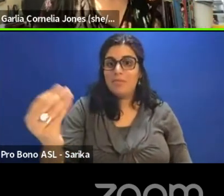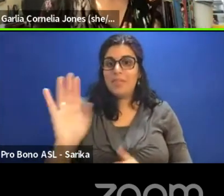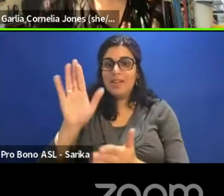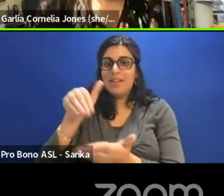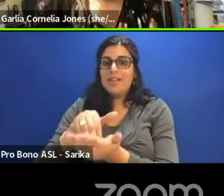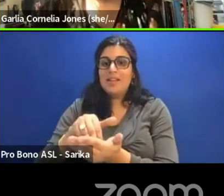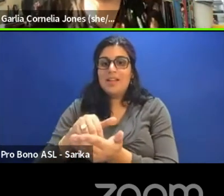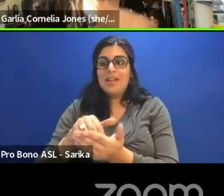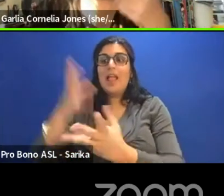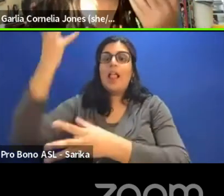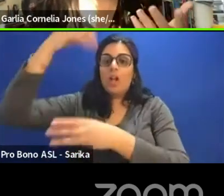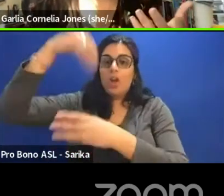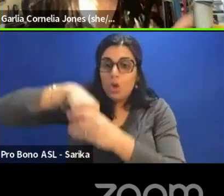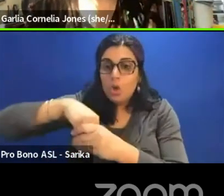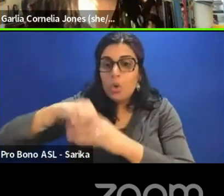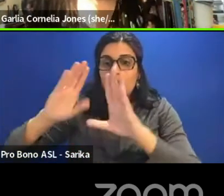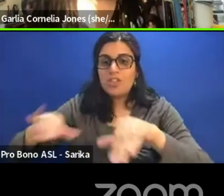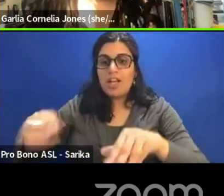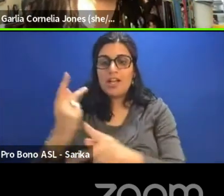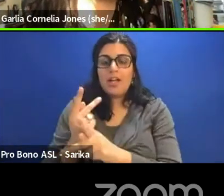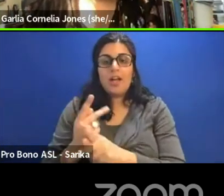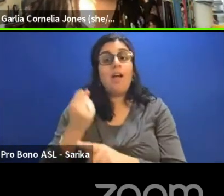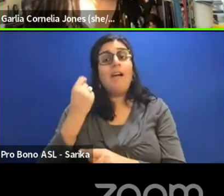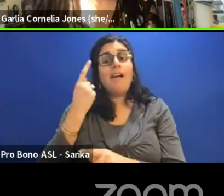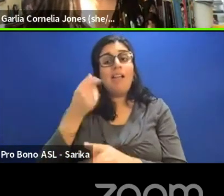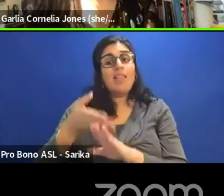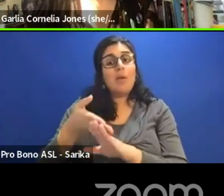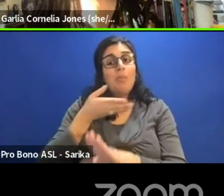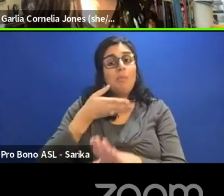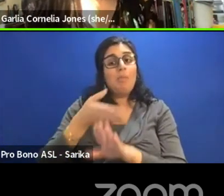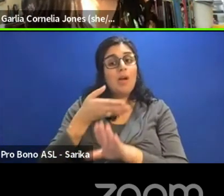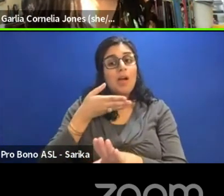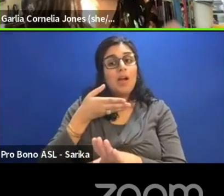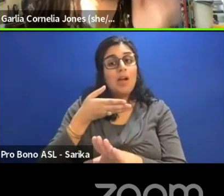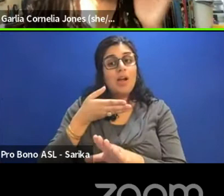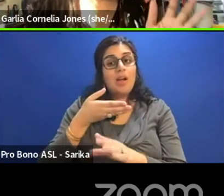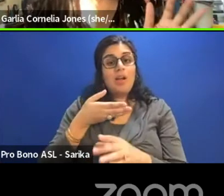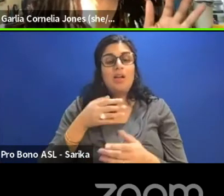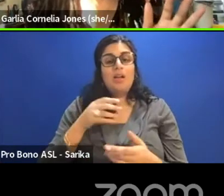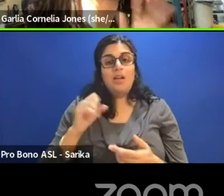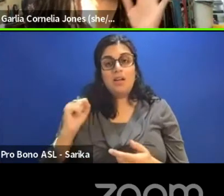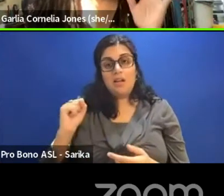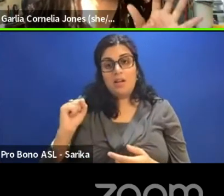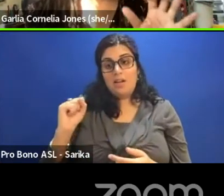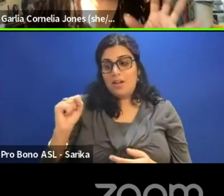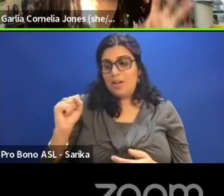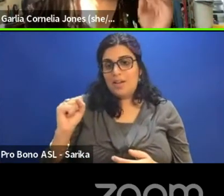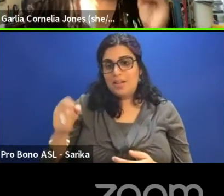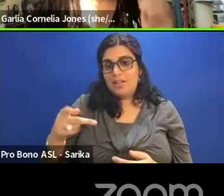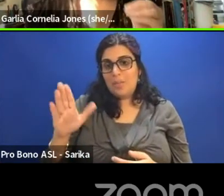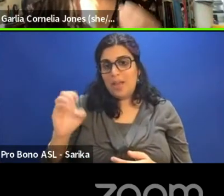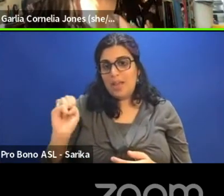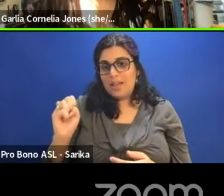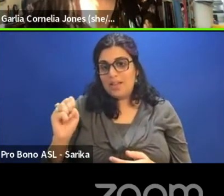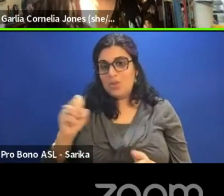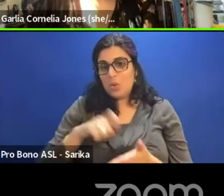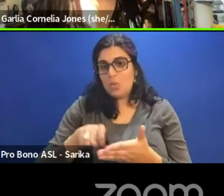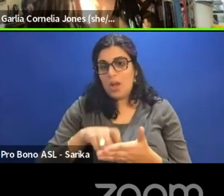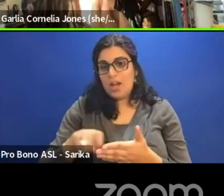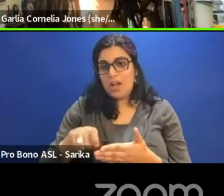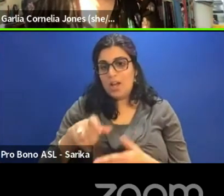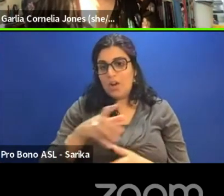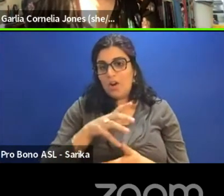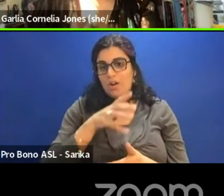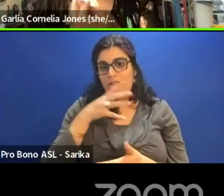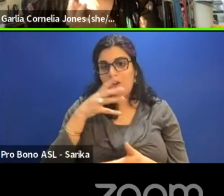childcare built in. This was also pre-space on writer farm. So just uplifting that they do